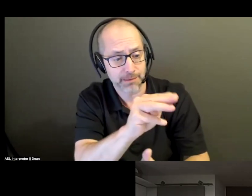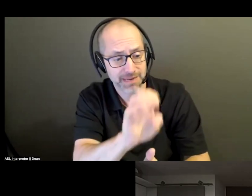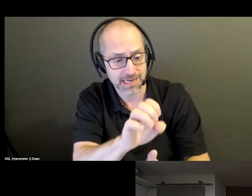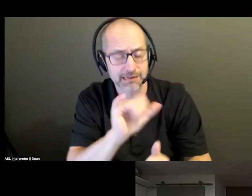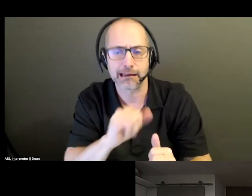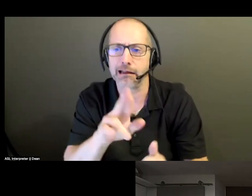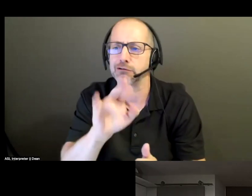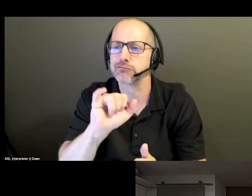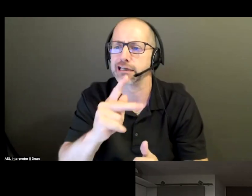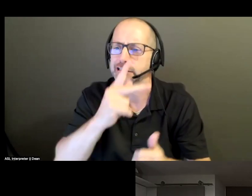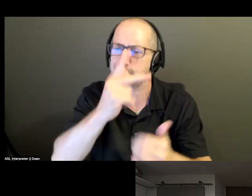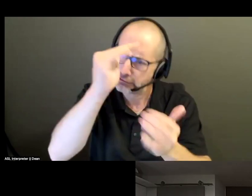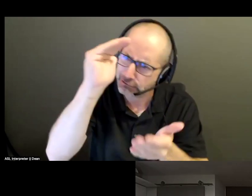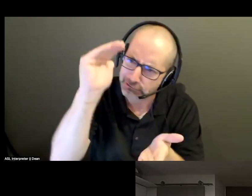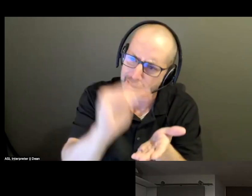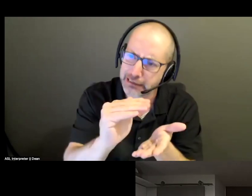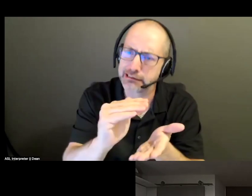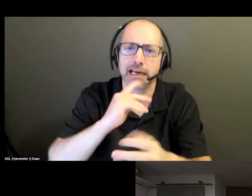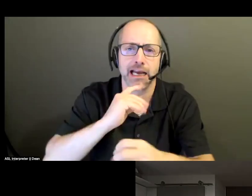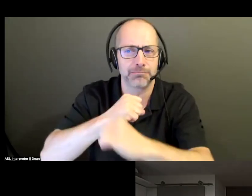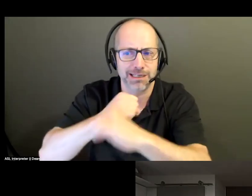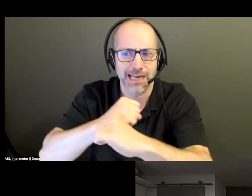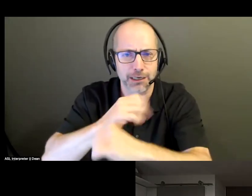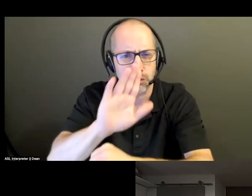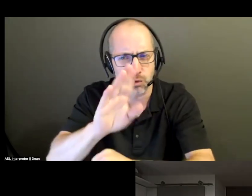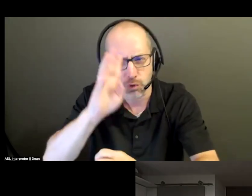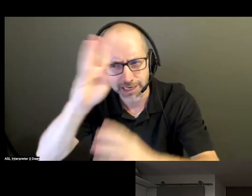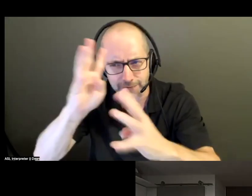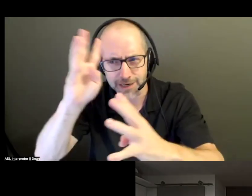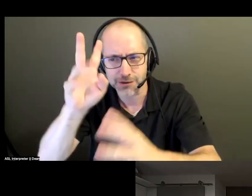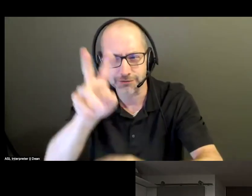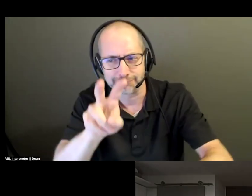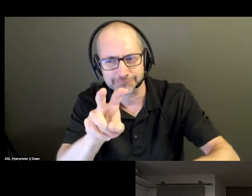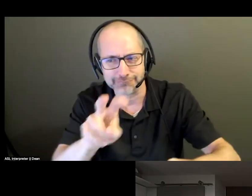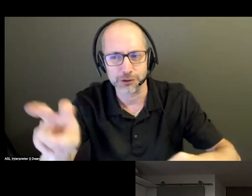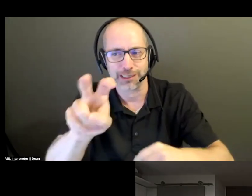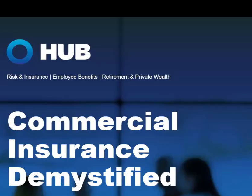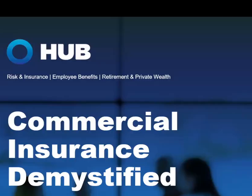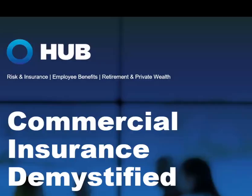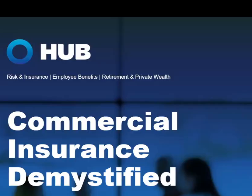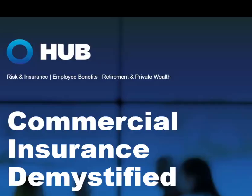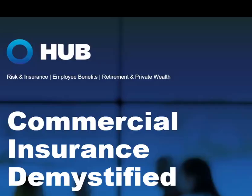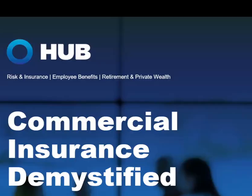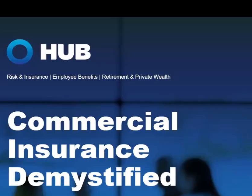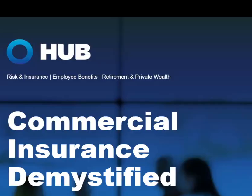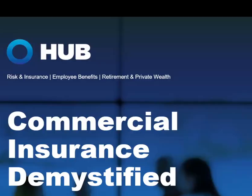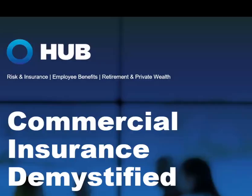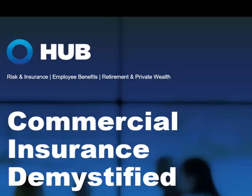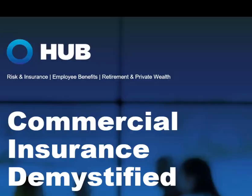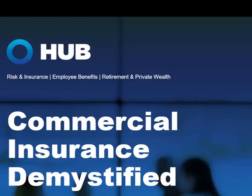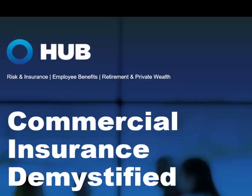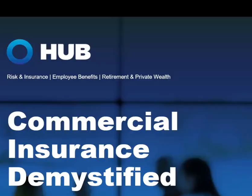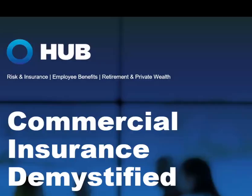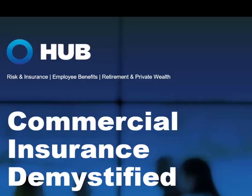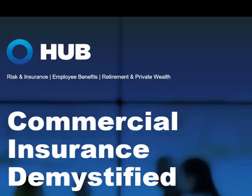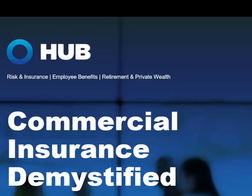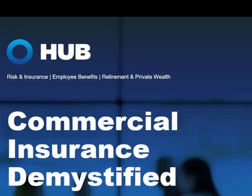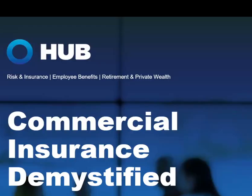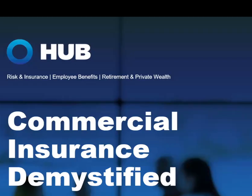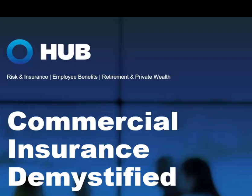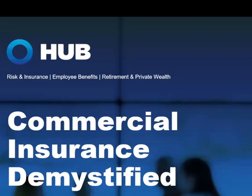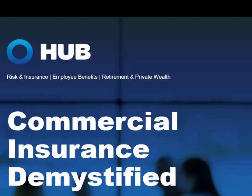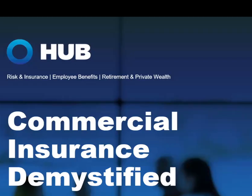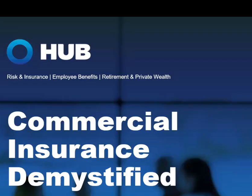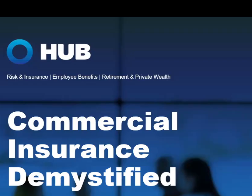and protect their innovation journey. Thanks, Liam. That's Sure, great. perfect. Awesome. Thank you.